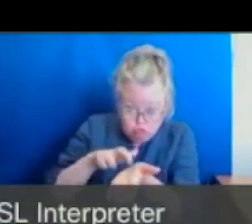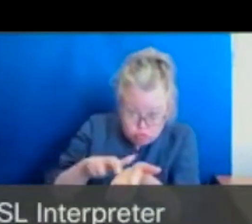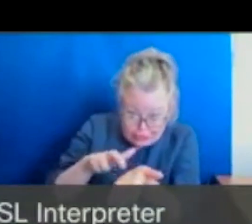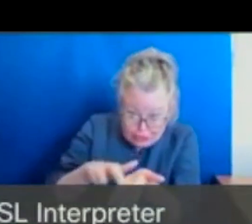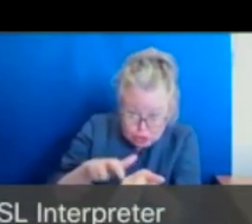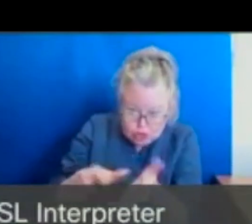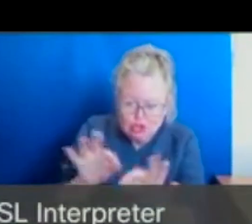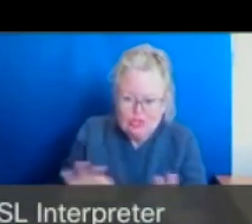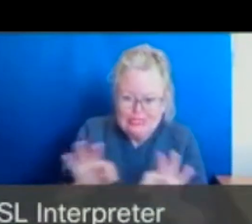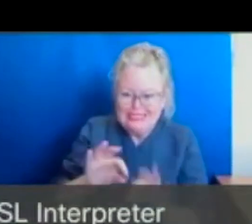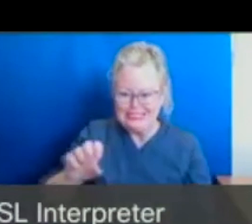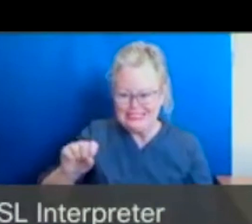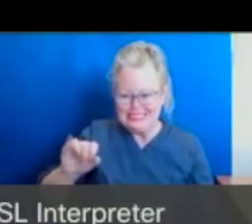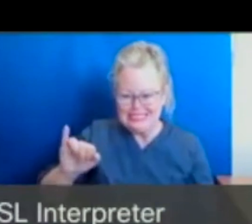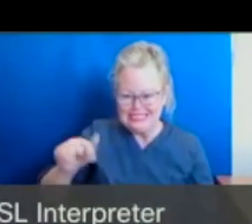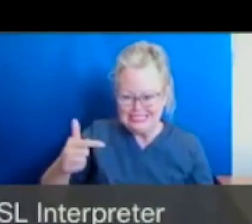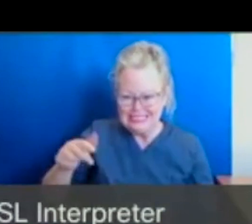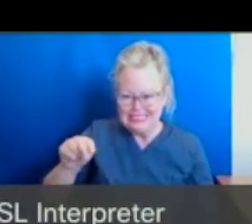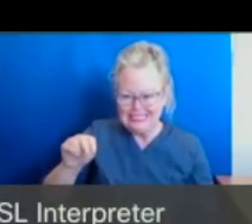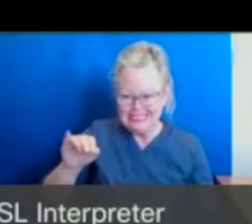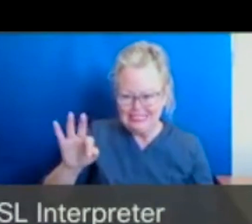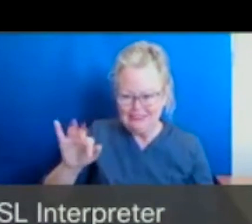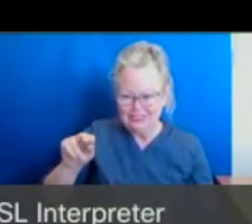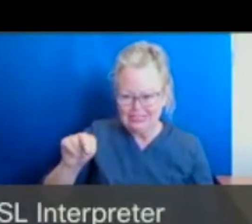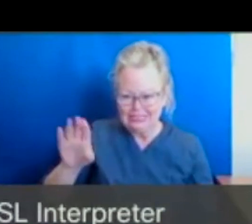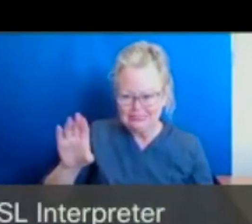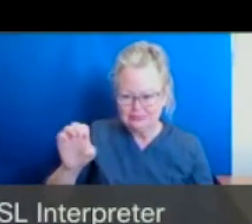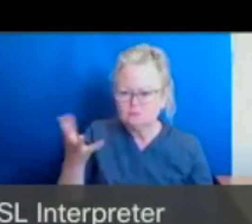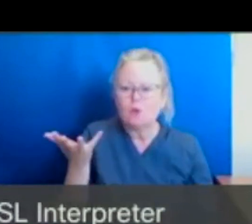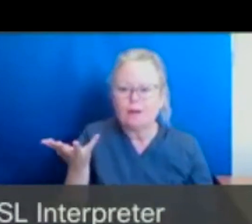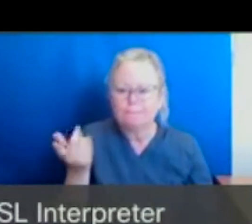determined by the